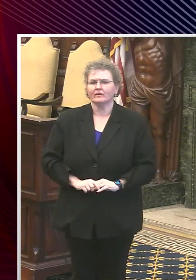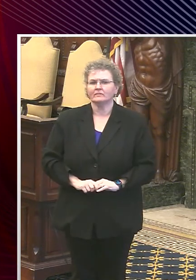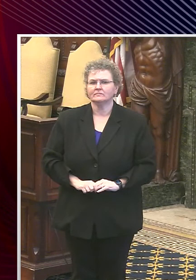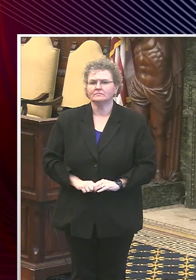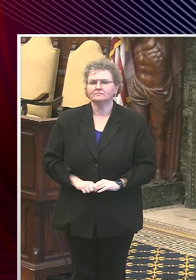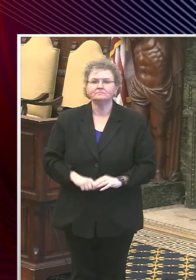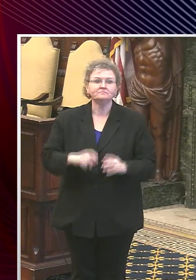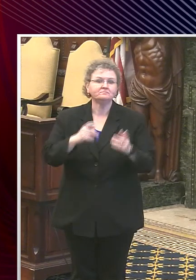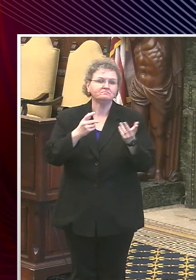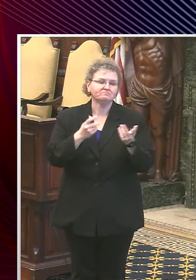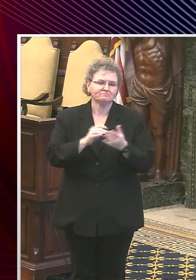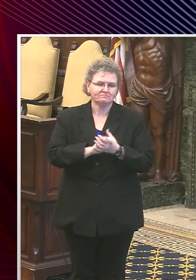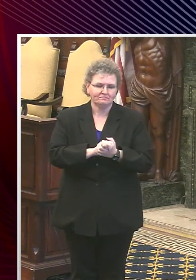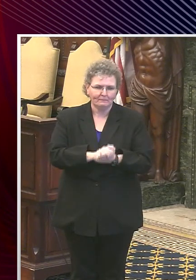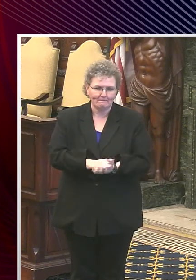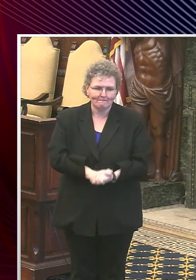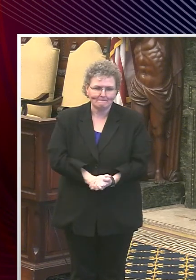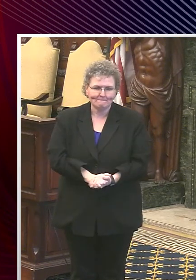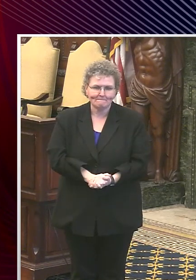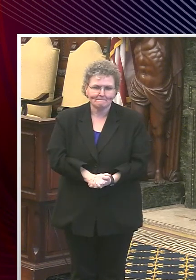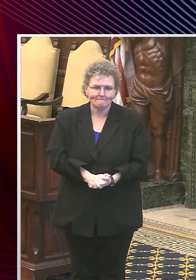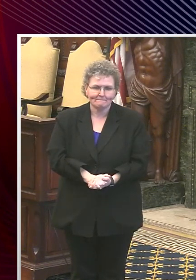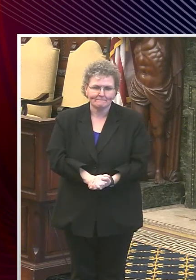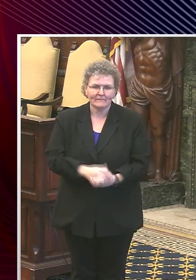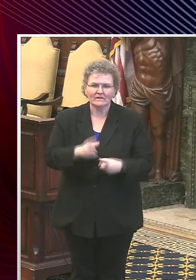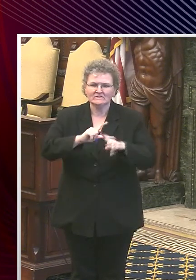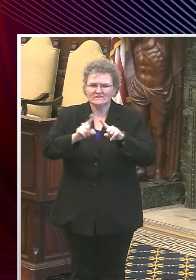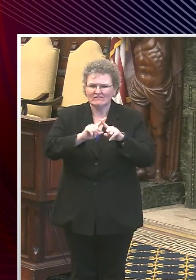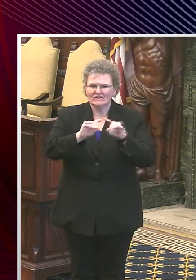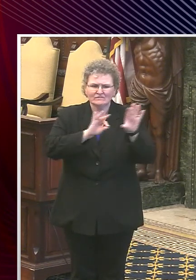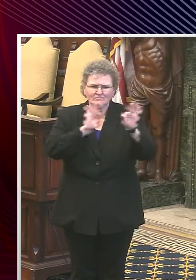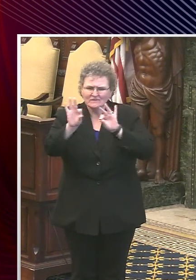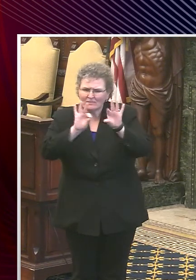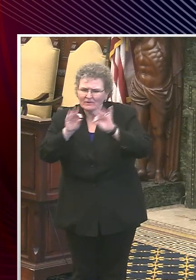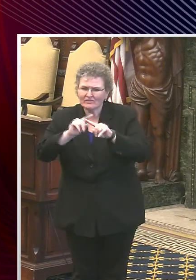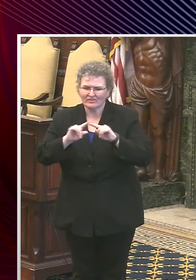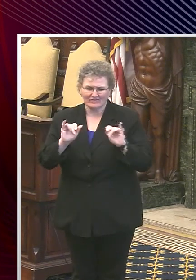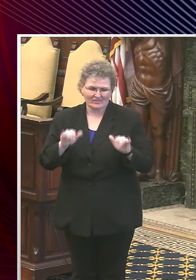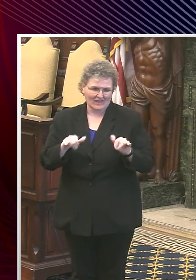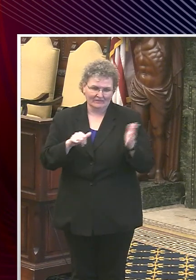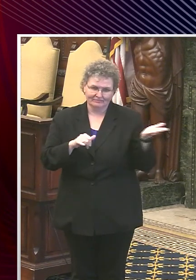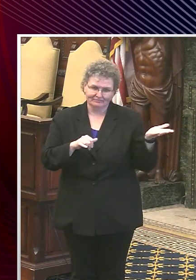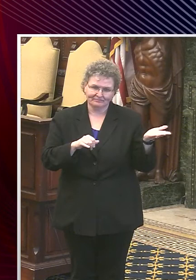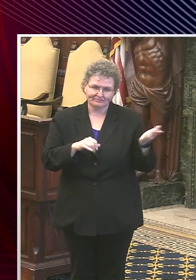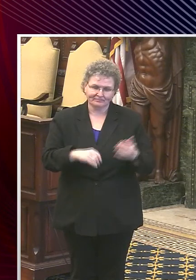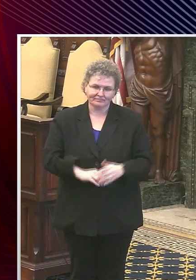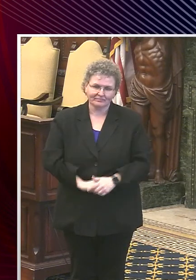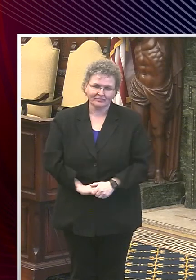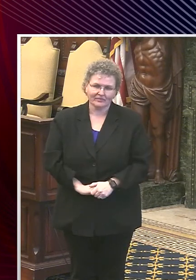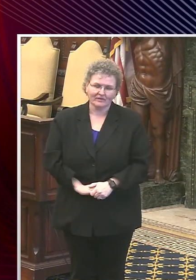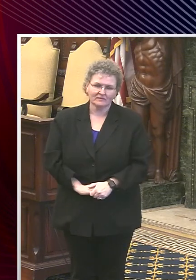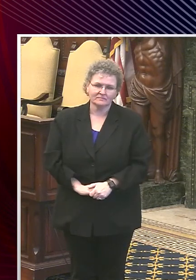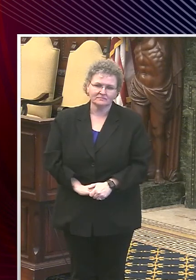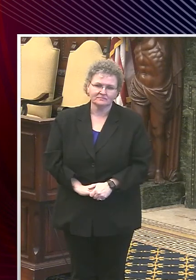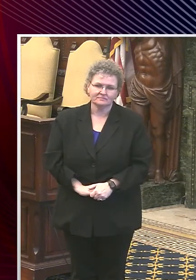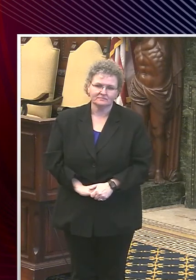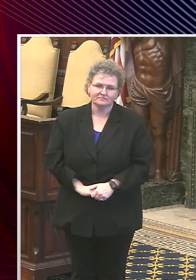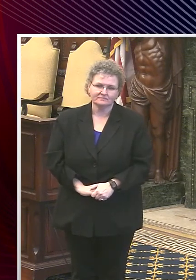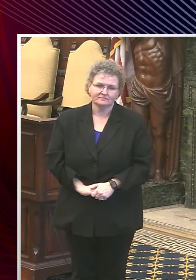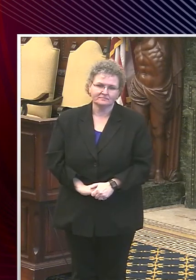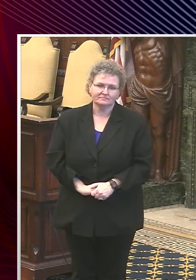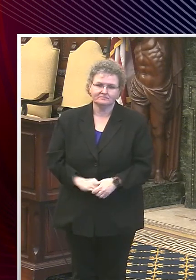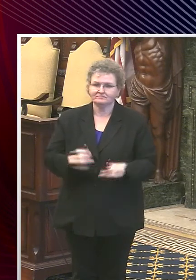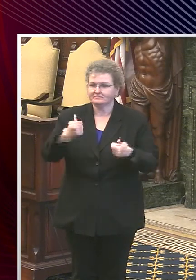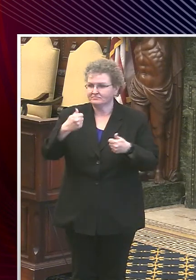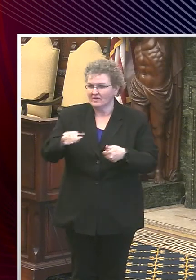going to pull. And then it's a random sample from there so that people, anyone in the database has a chance of